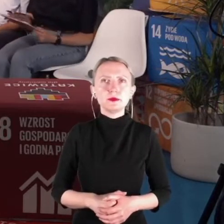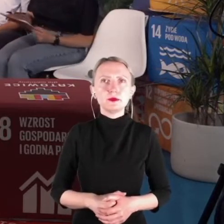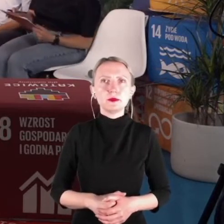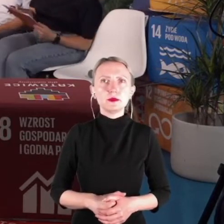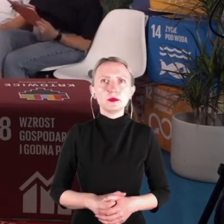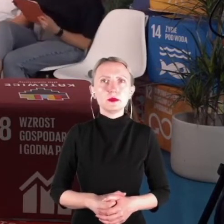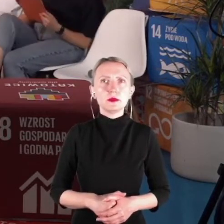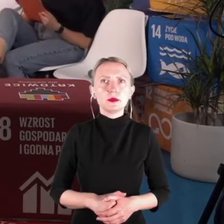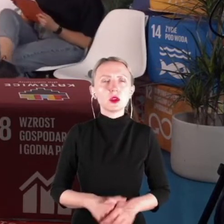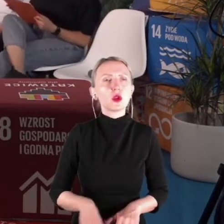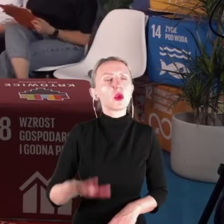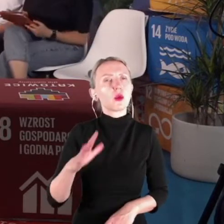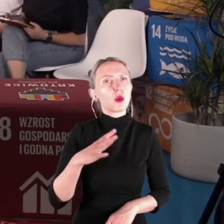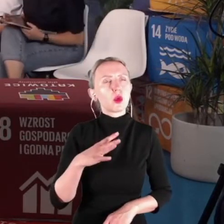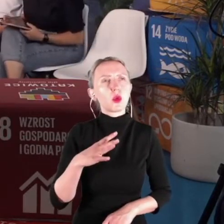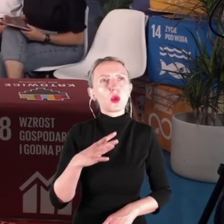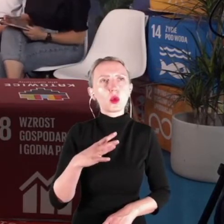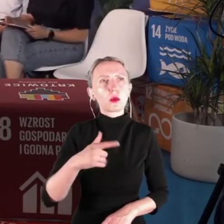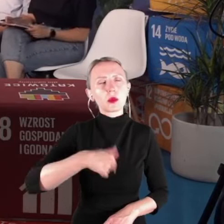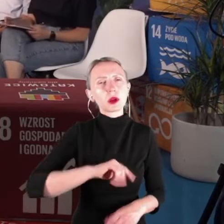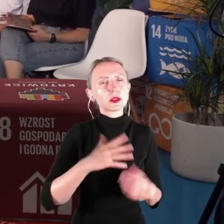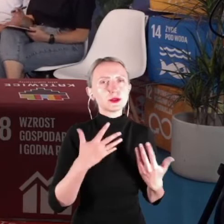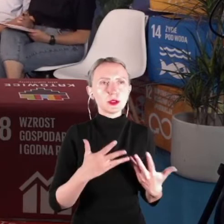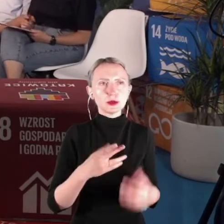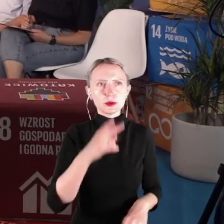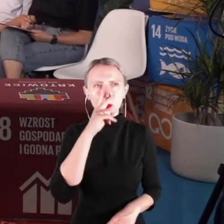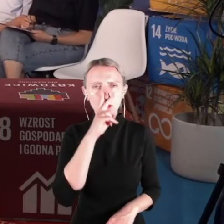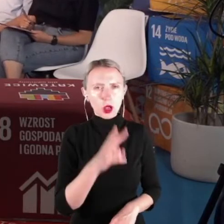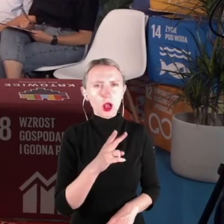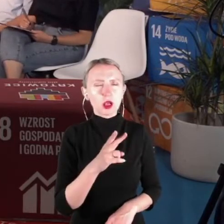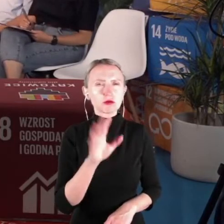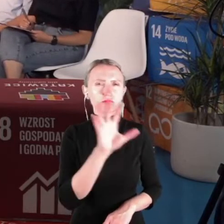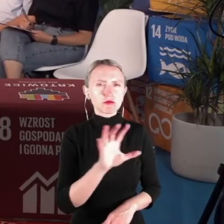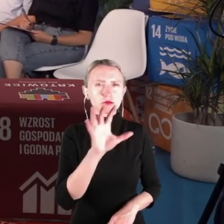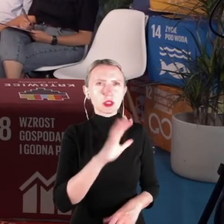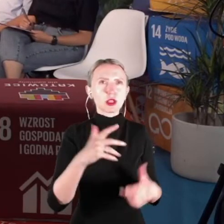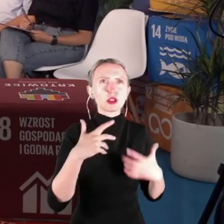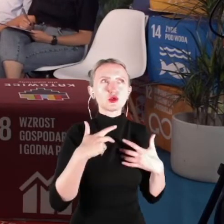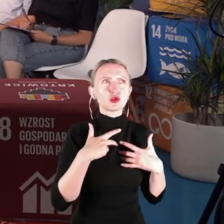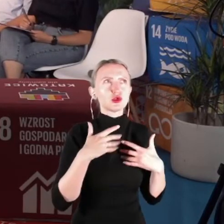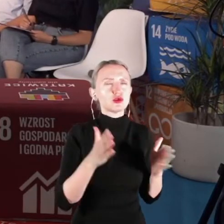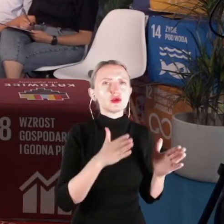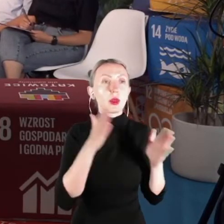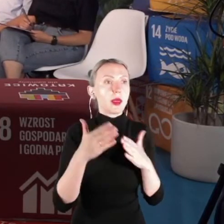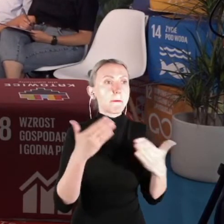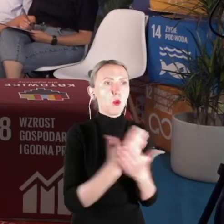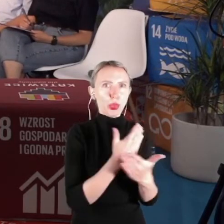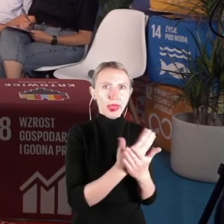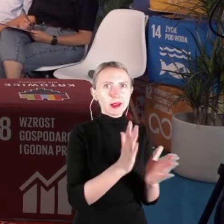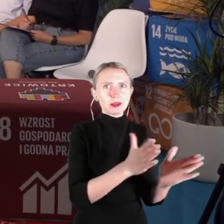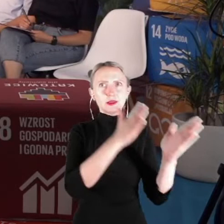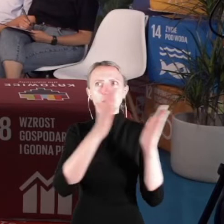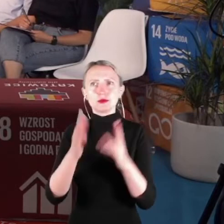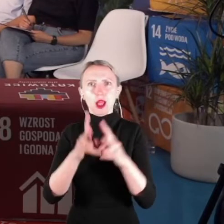of socialist modernism in the region, like in a new socio-economic reality. So it's, I guess in Poland it was very